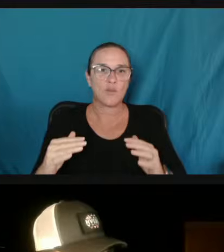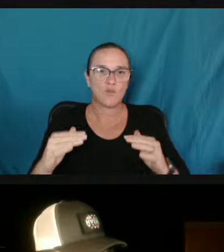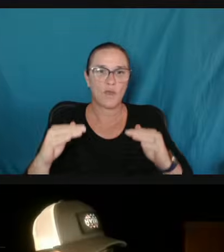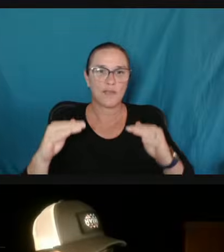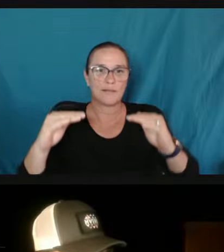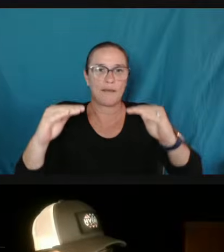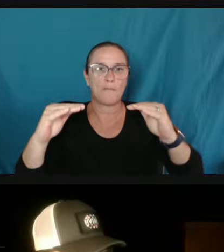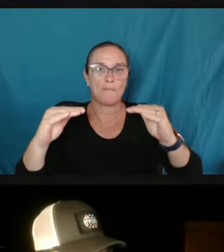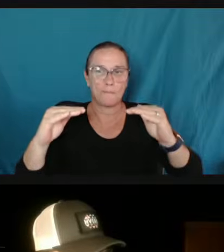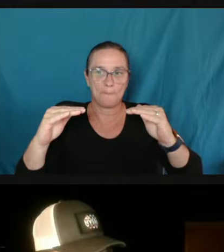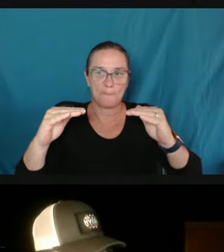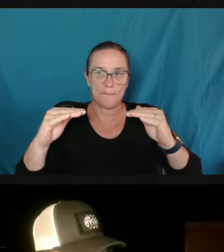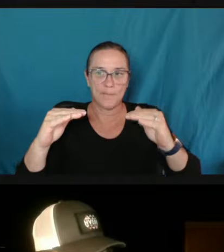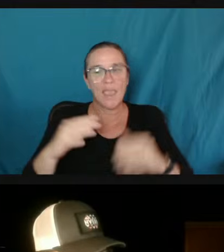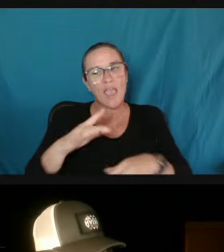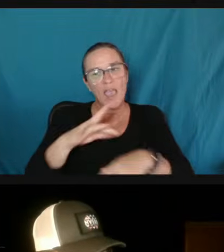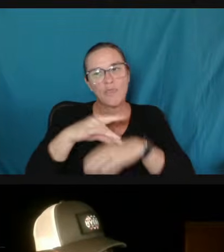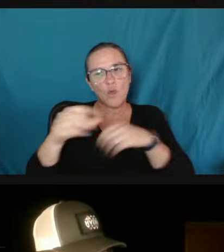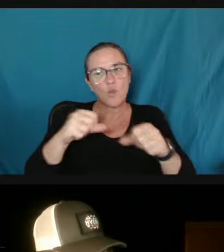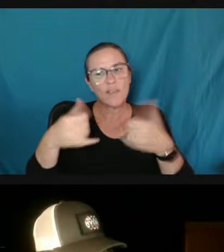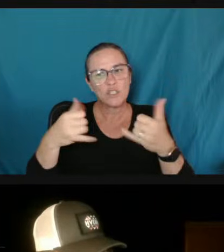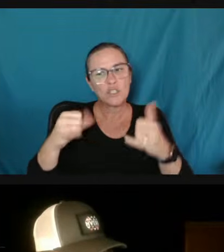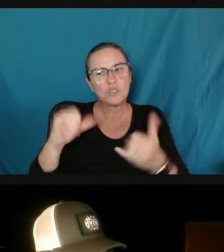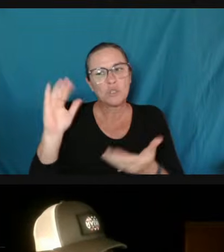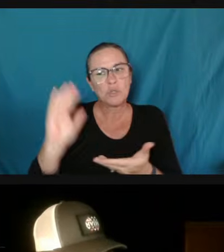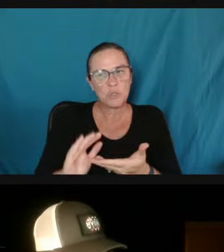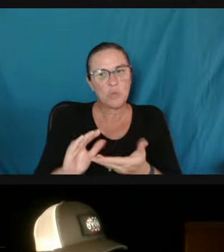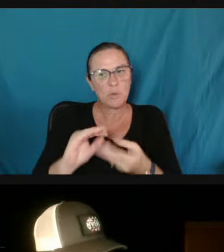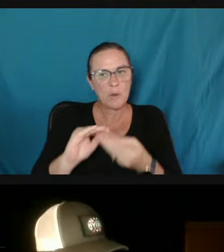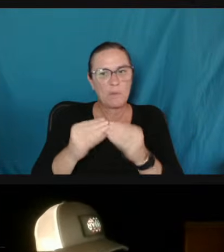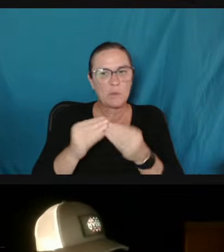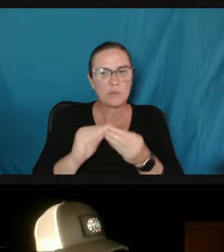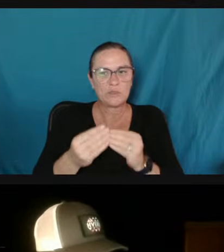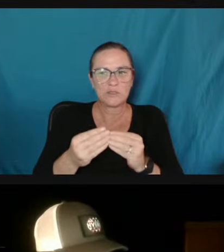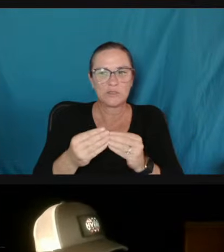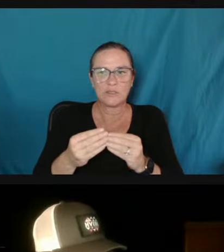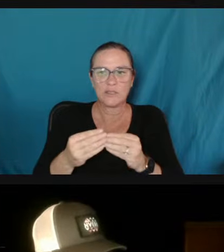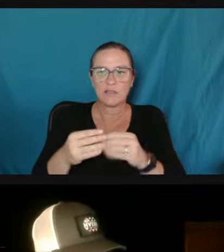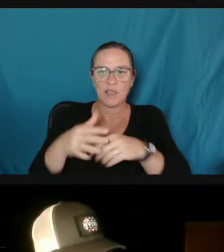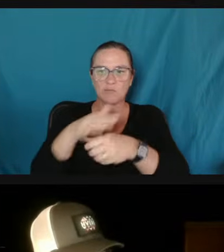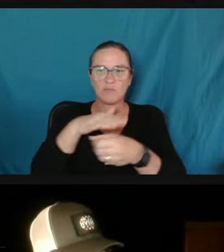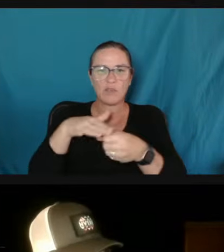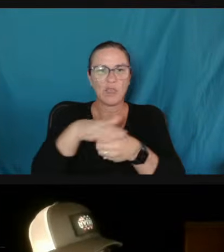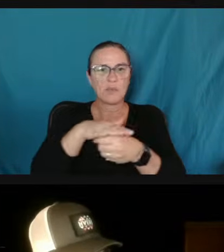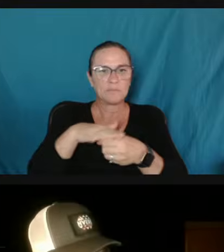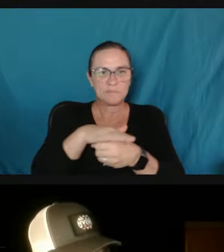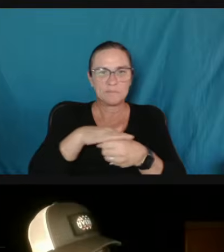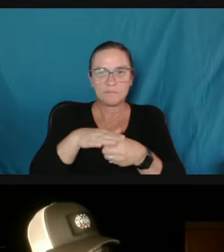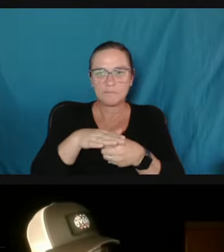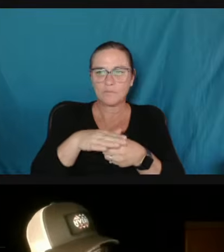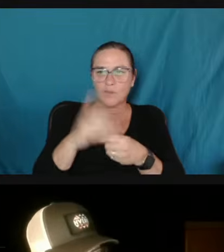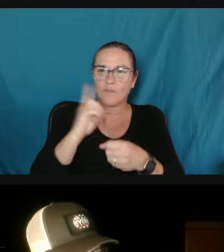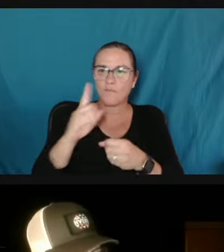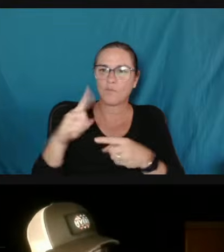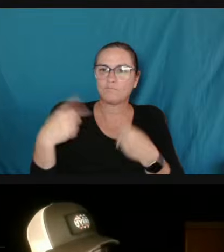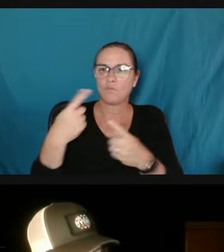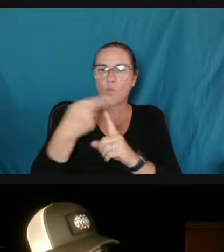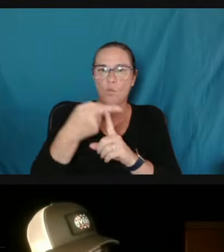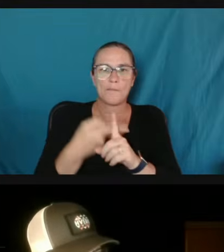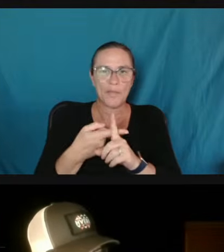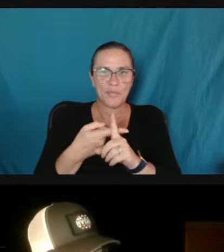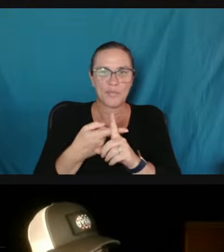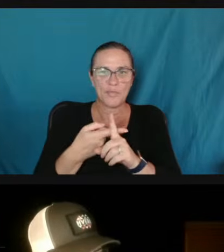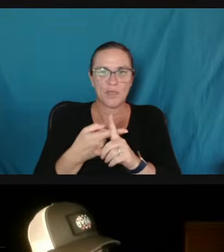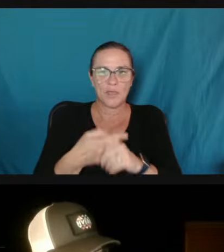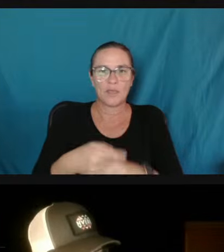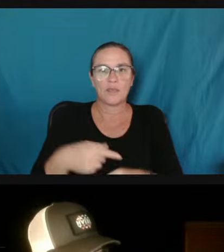earthquakes continue at a fairly low rate under the summit and surrounding areas, as you see from the map of the past month here. In depth